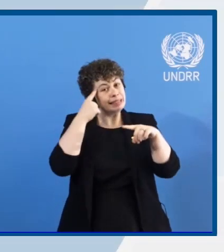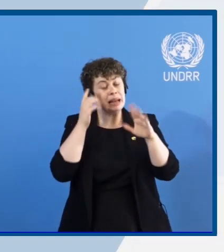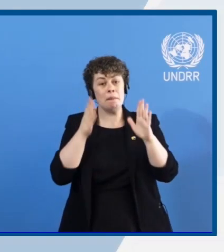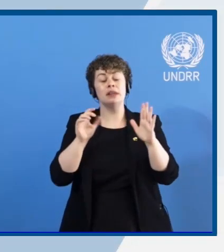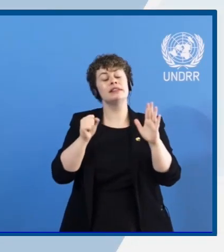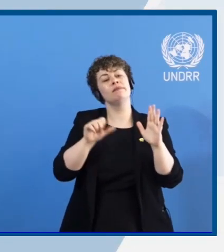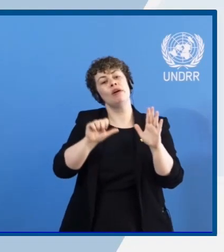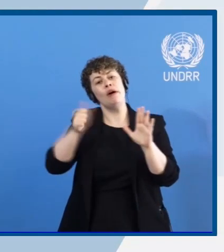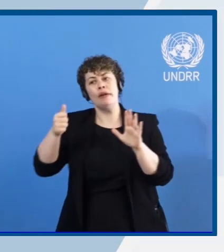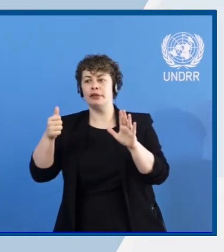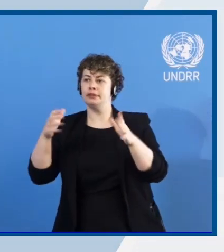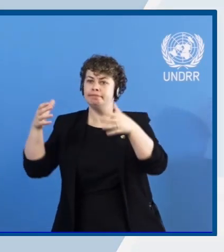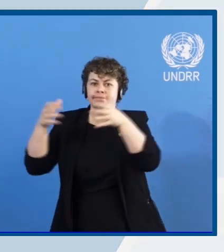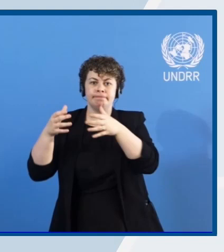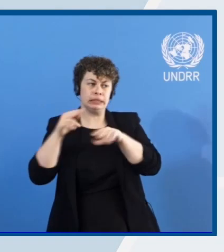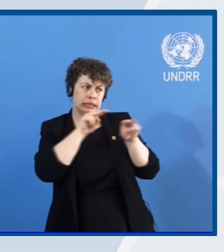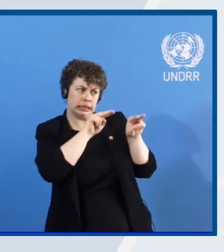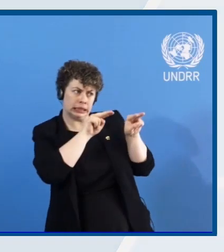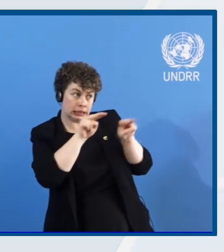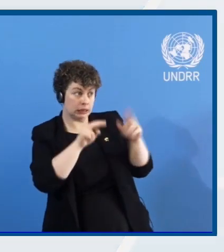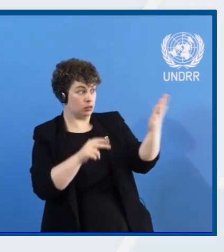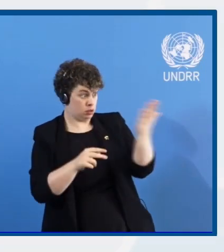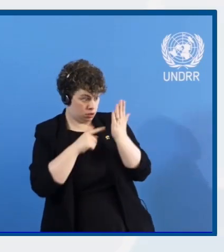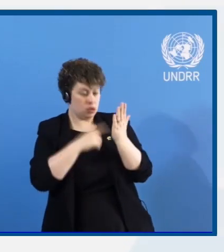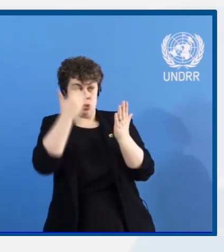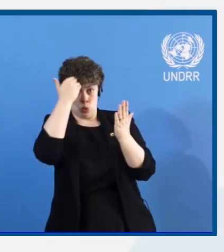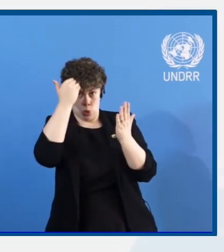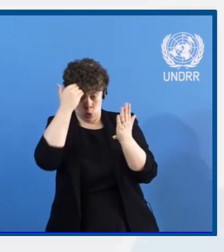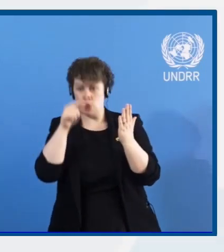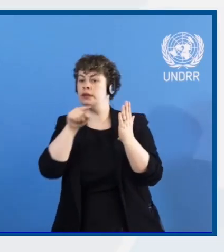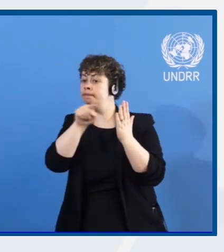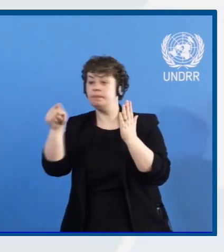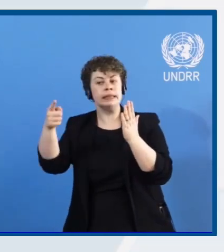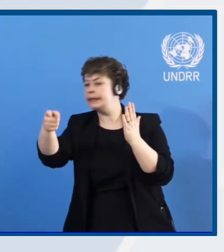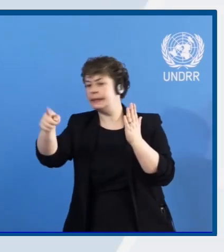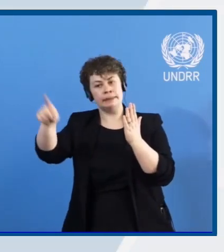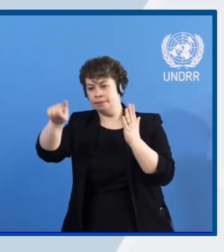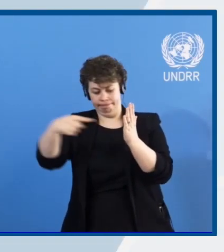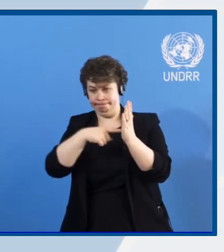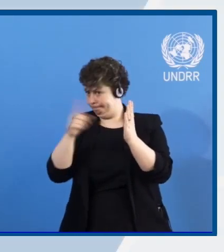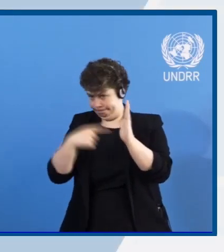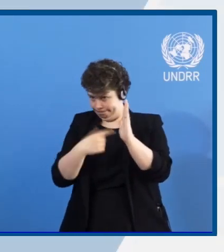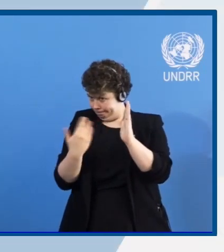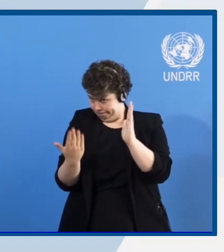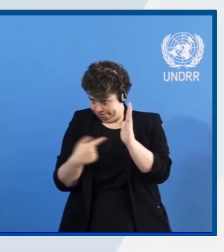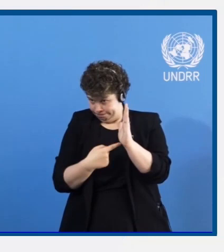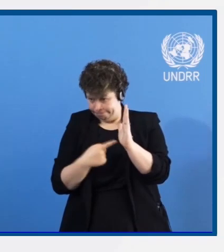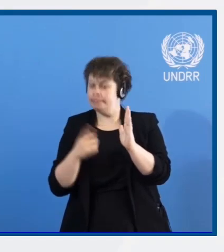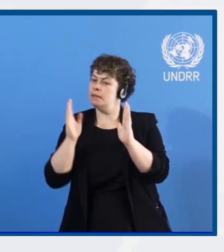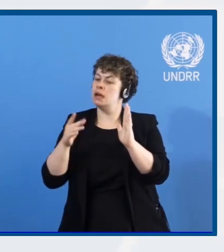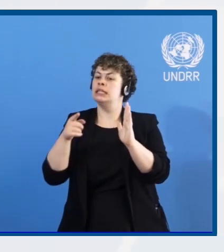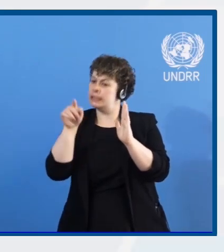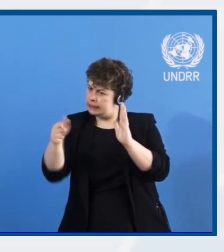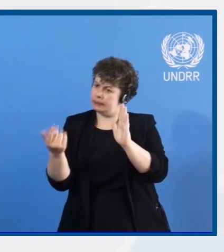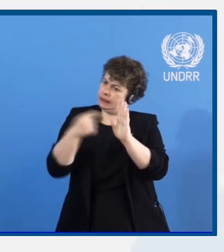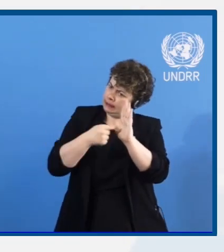regulatory framework and the capacity to enforce the regulations. And that is something that Jamaica is still having a challenge with.